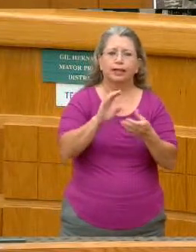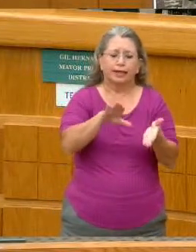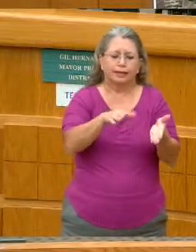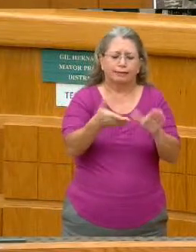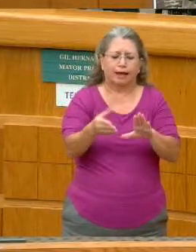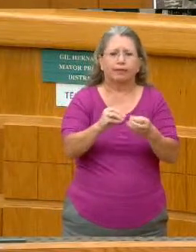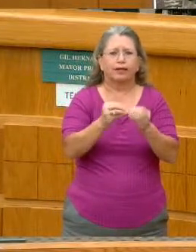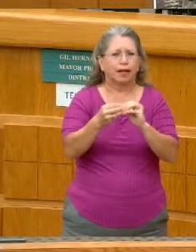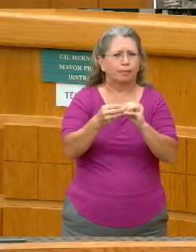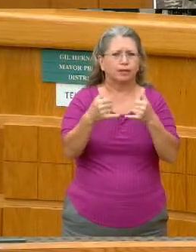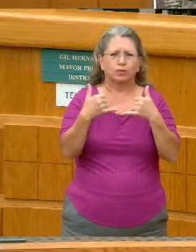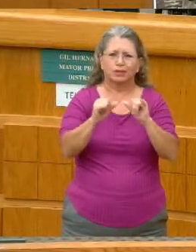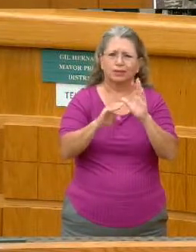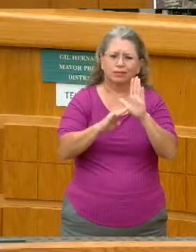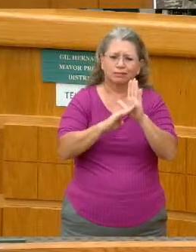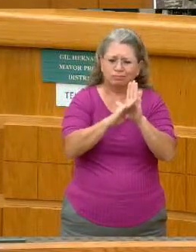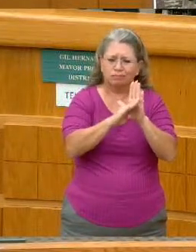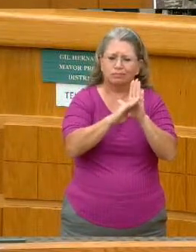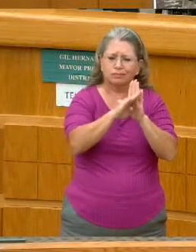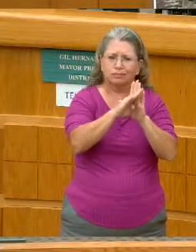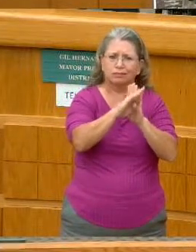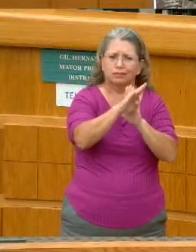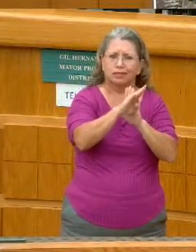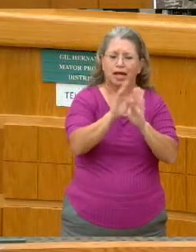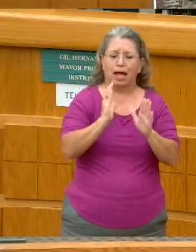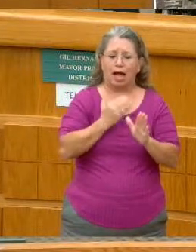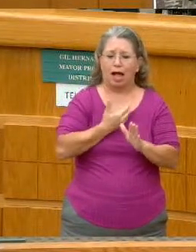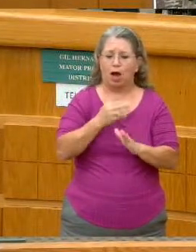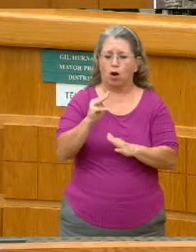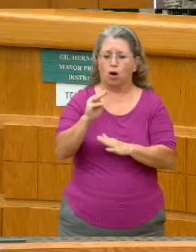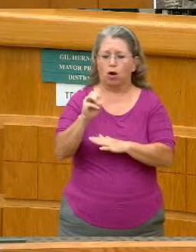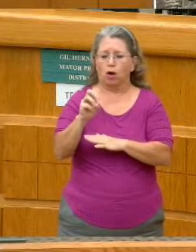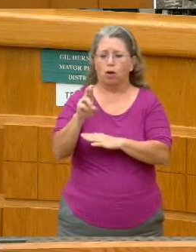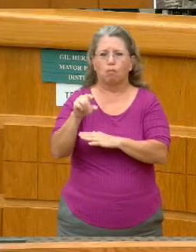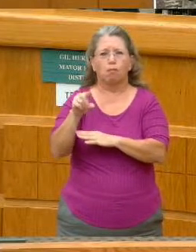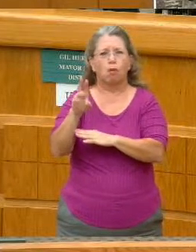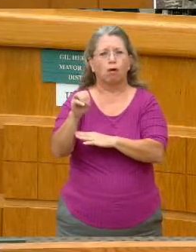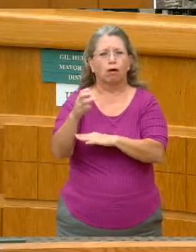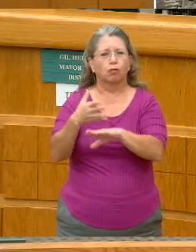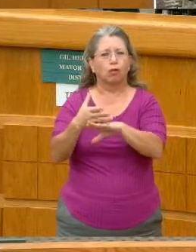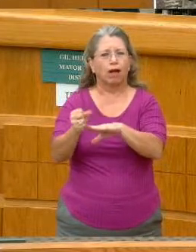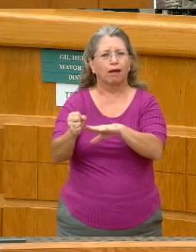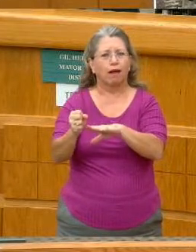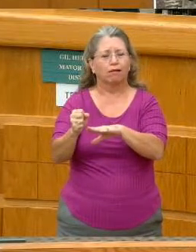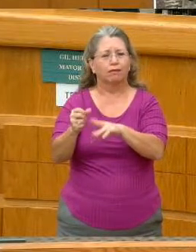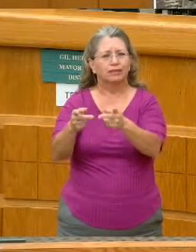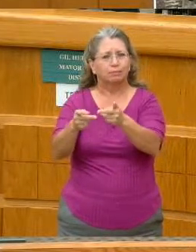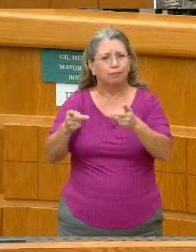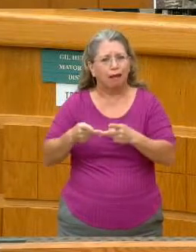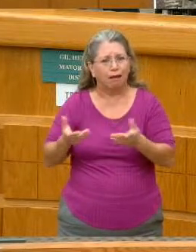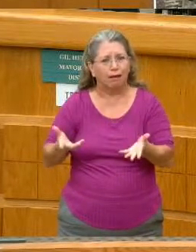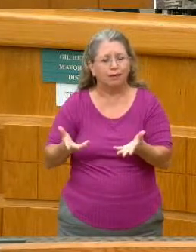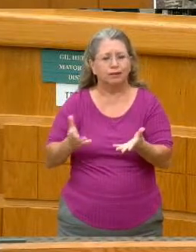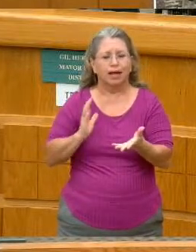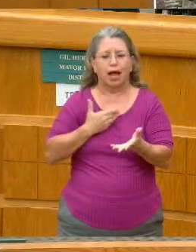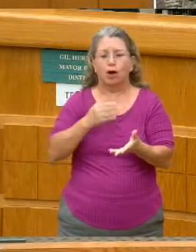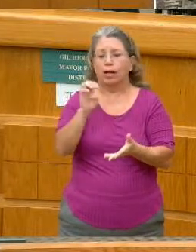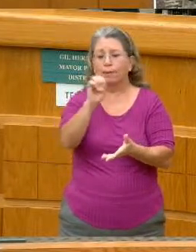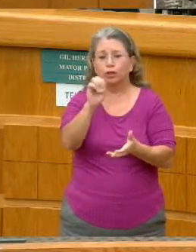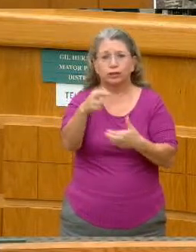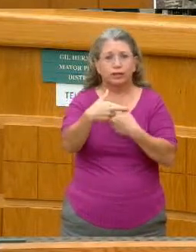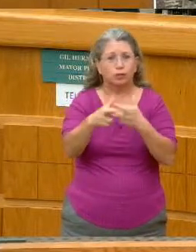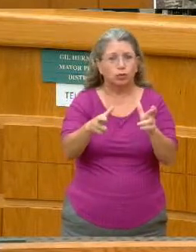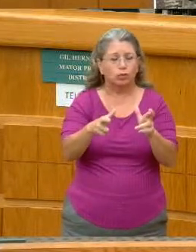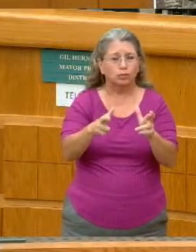climb. We ran out of space in our morgue, in our ICUs, in our emergency rooms, in our urgent